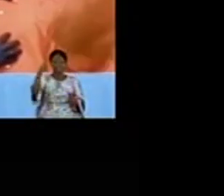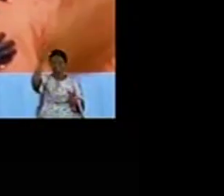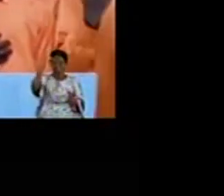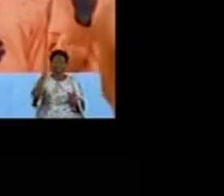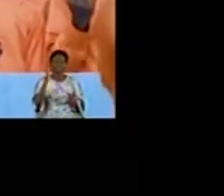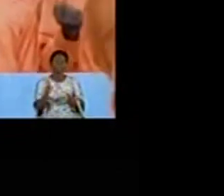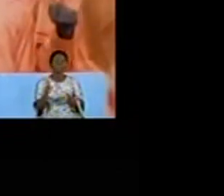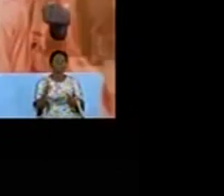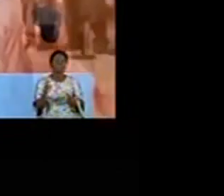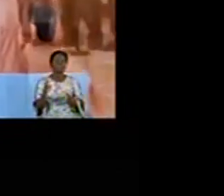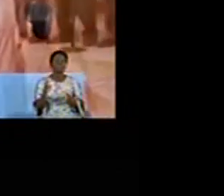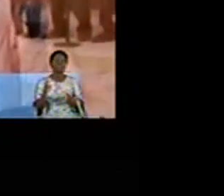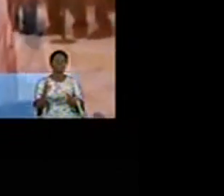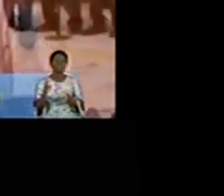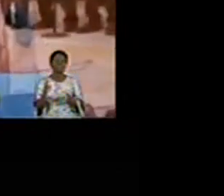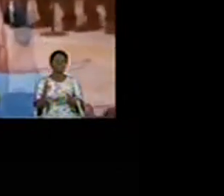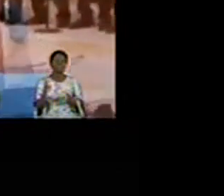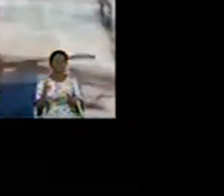child of